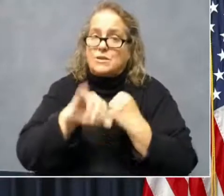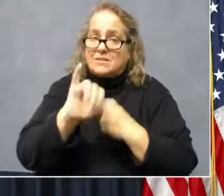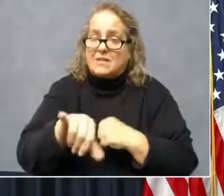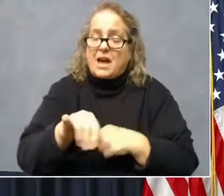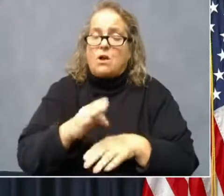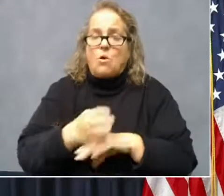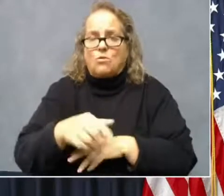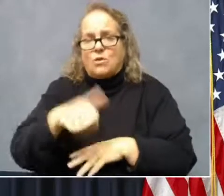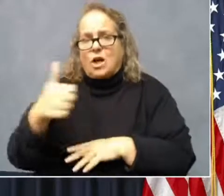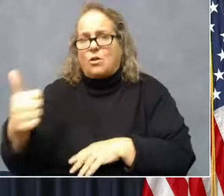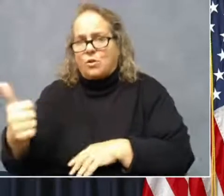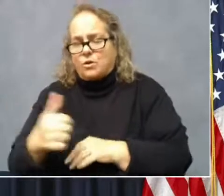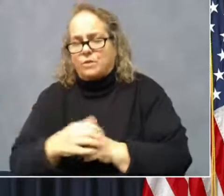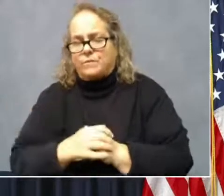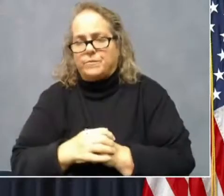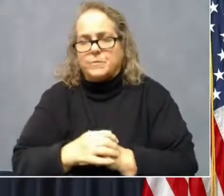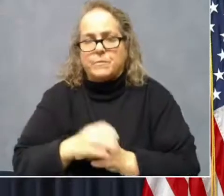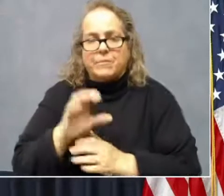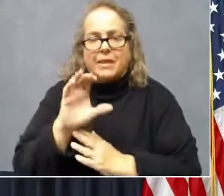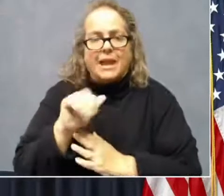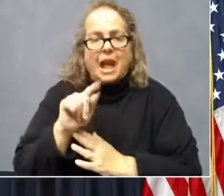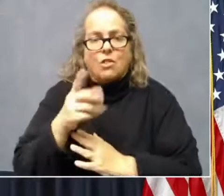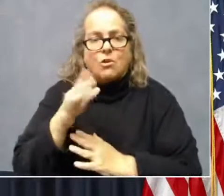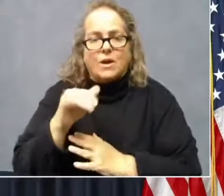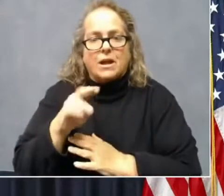we were trying to start with? I want to give one opportunity.